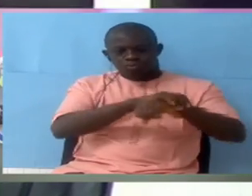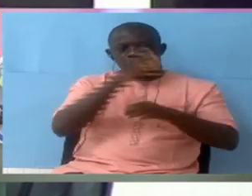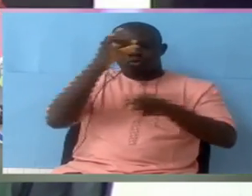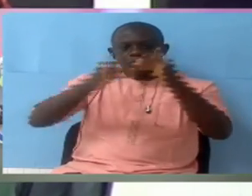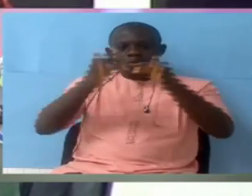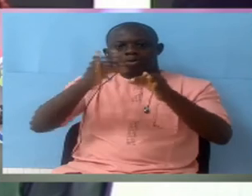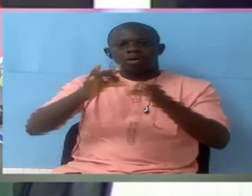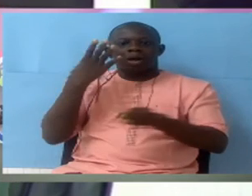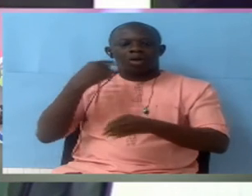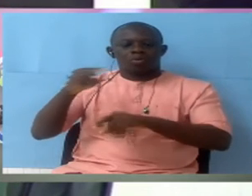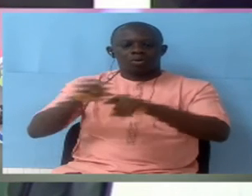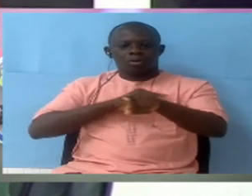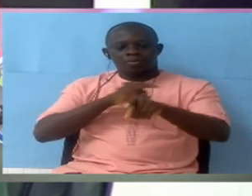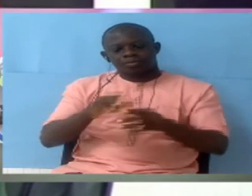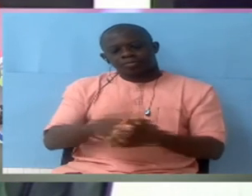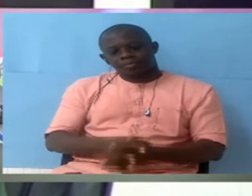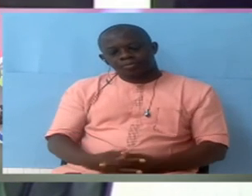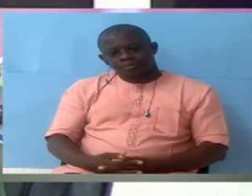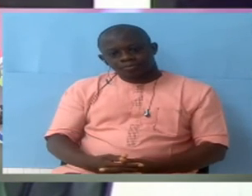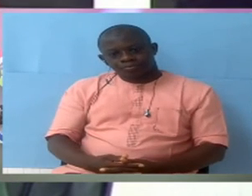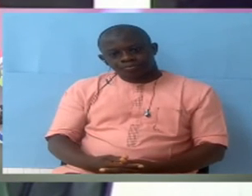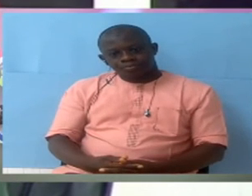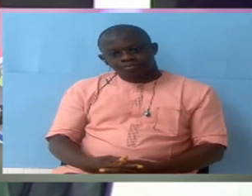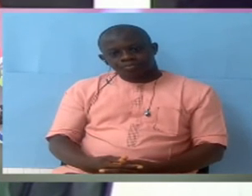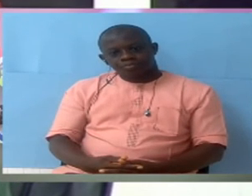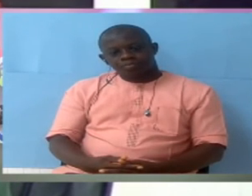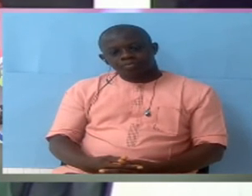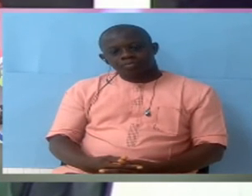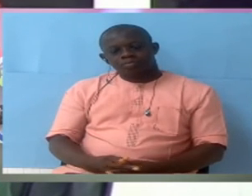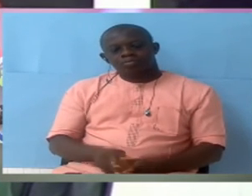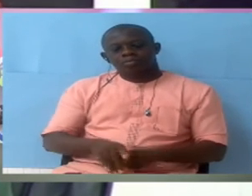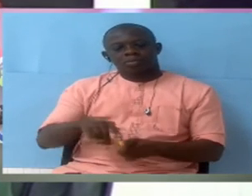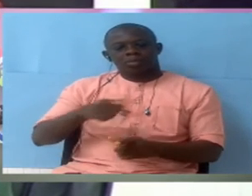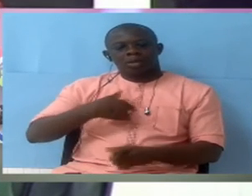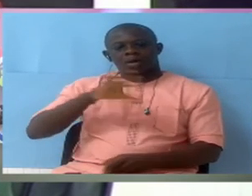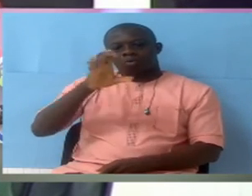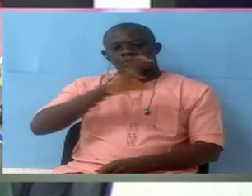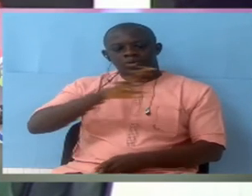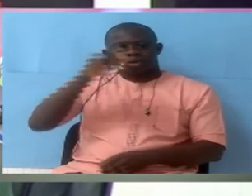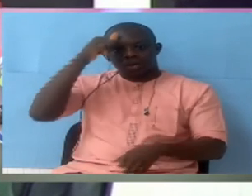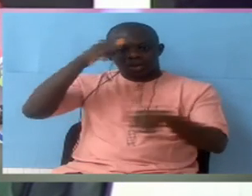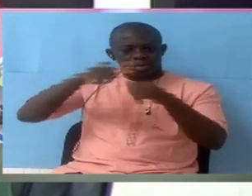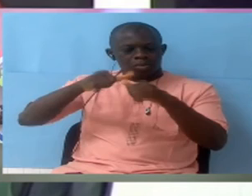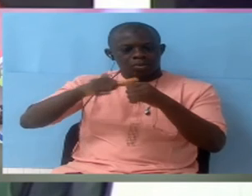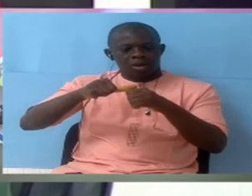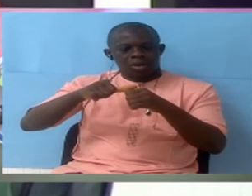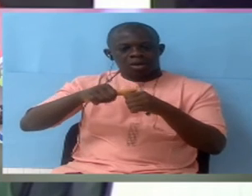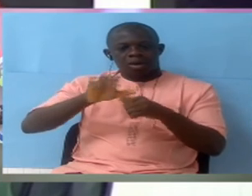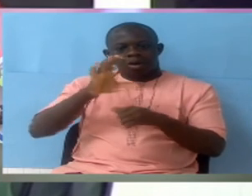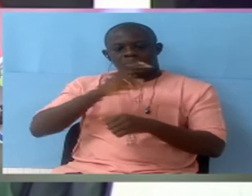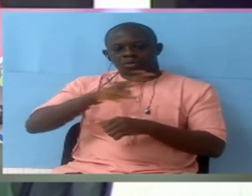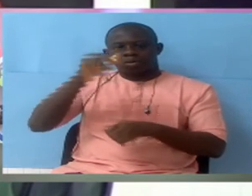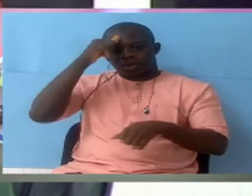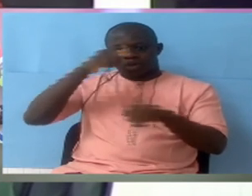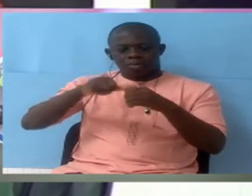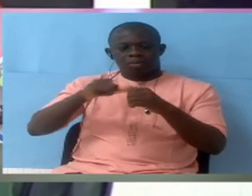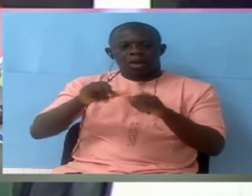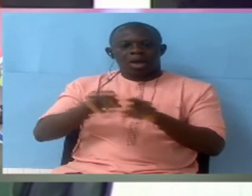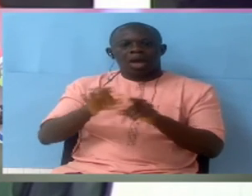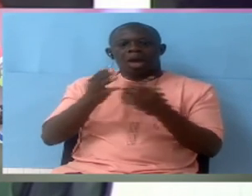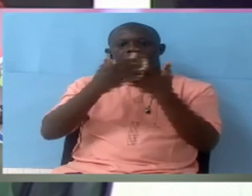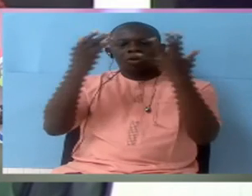la japp nonu ba lañ la yobu court. In fact, I can't remember how many days